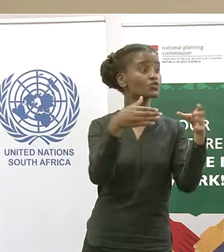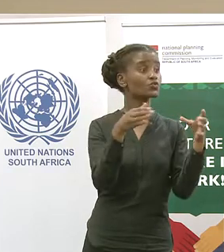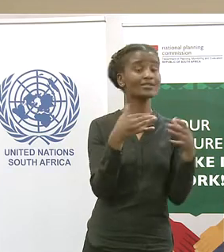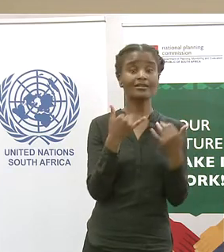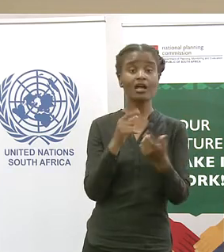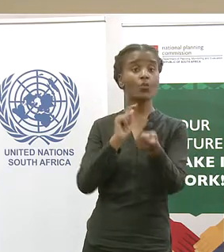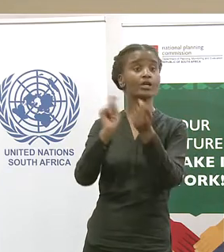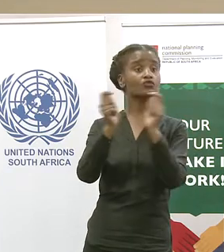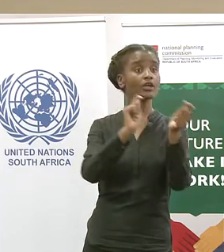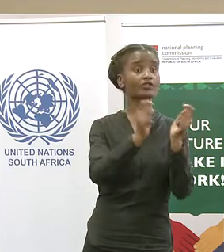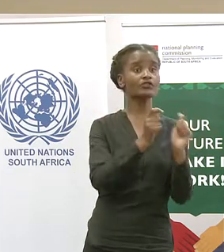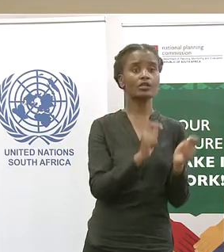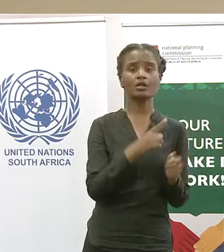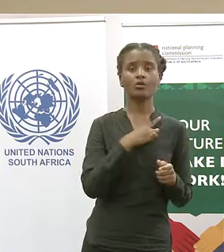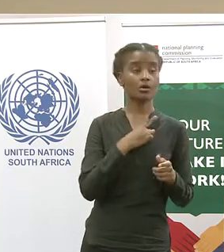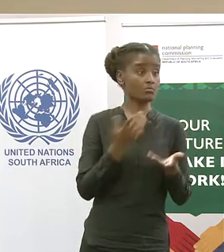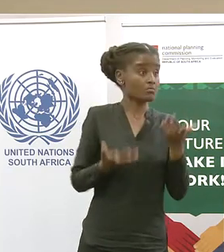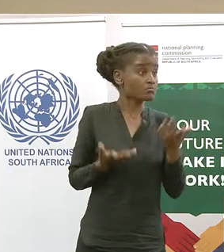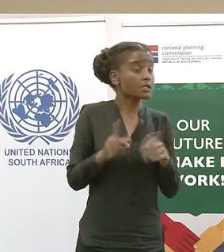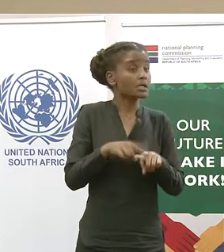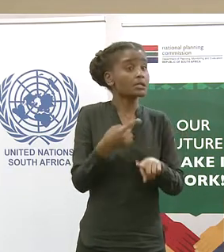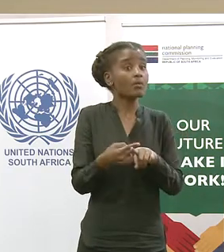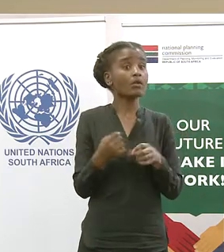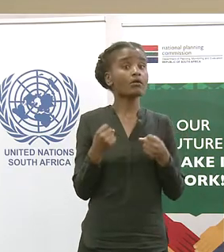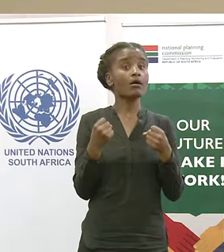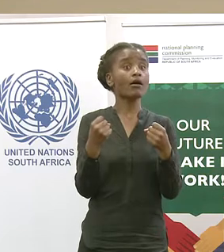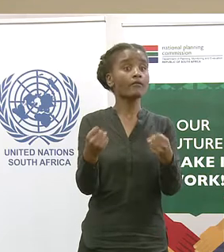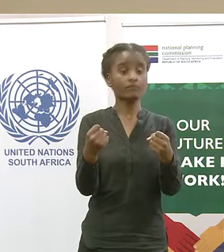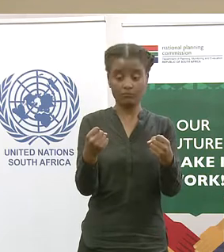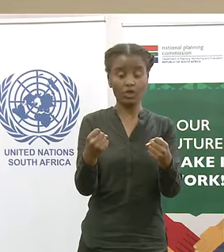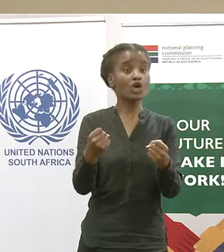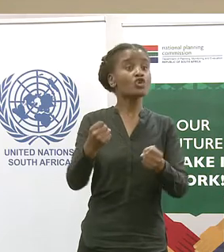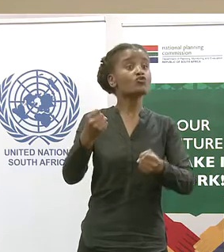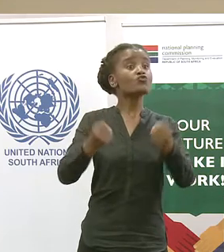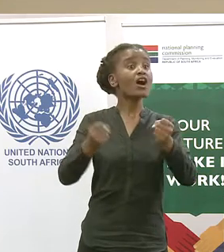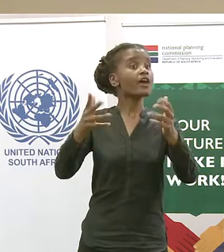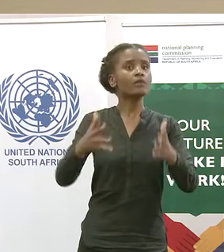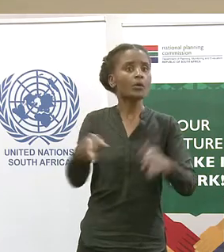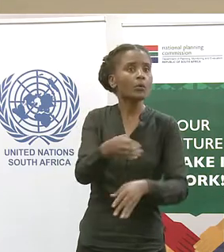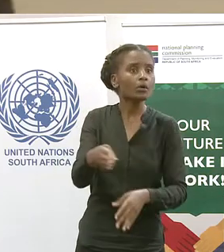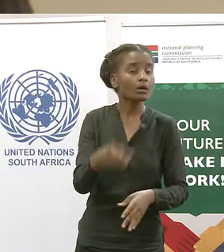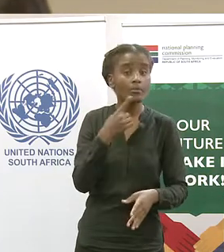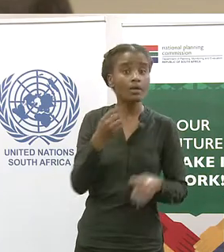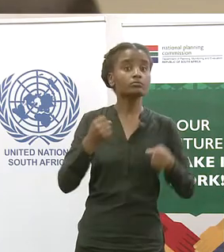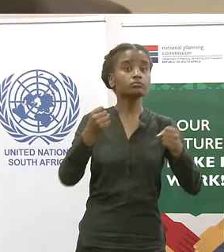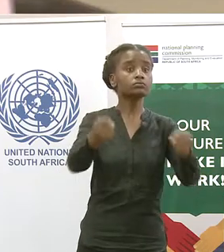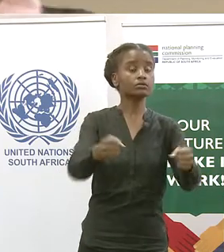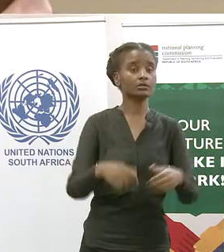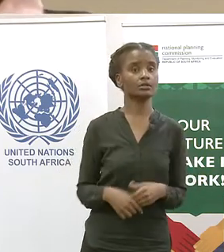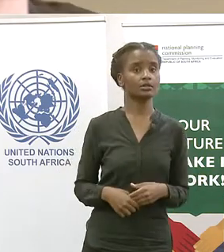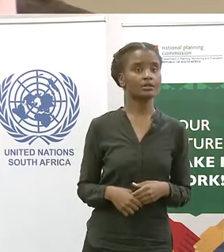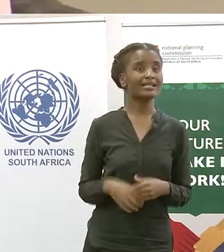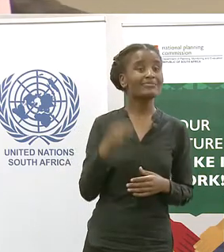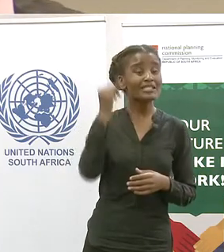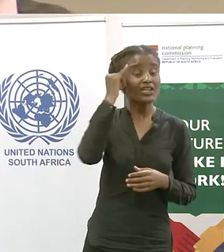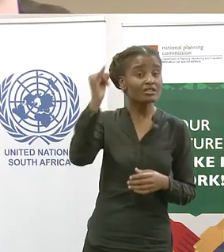speak. Driverless cars are not a thing, it's not a figment of our imagination, this is real.